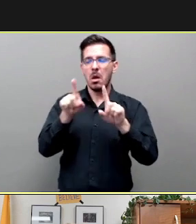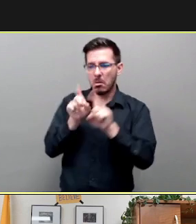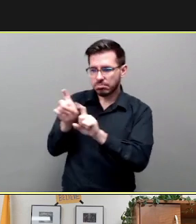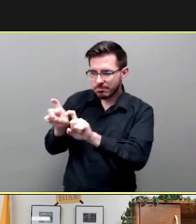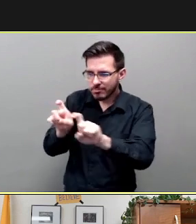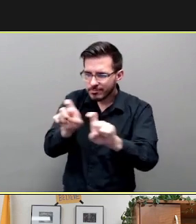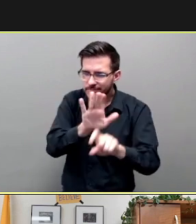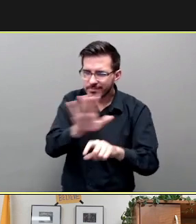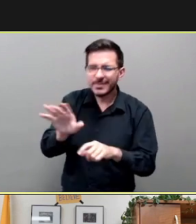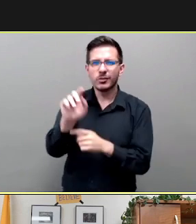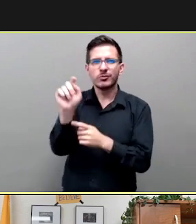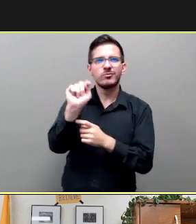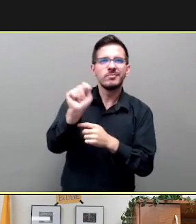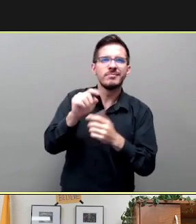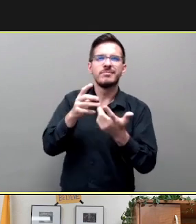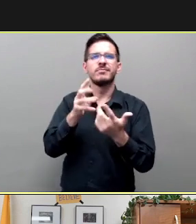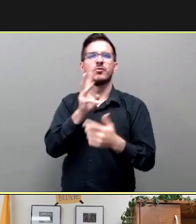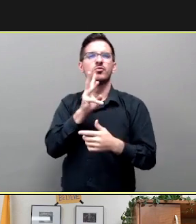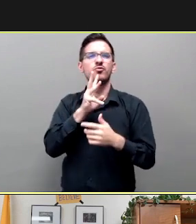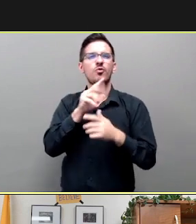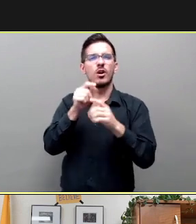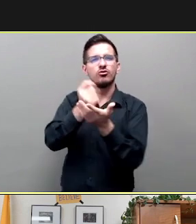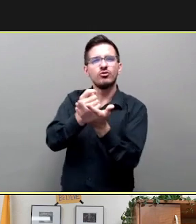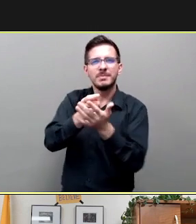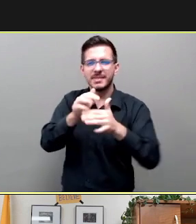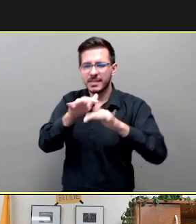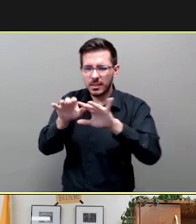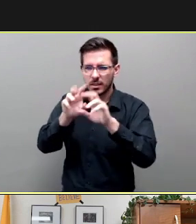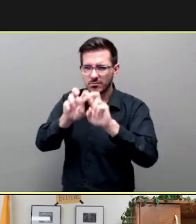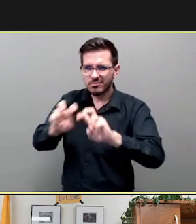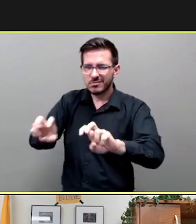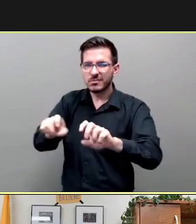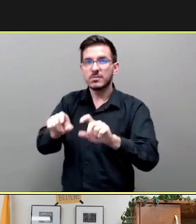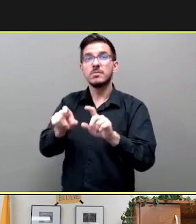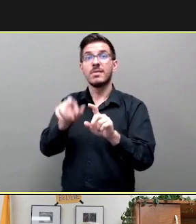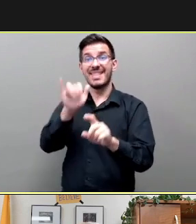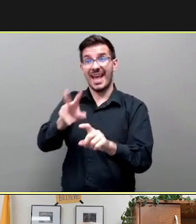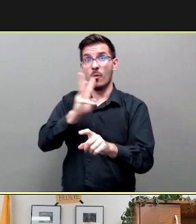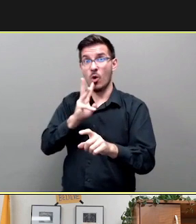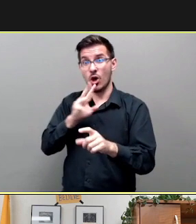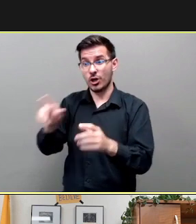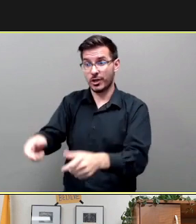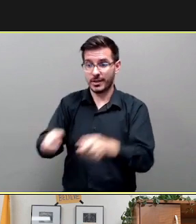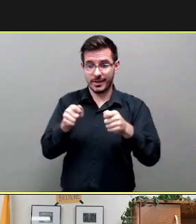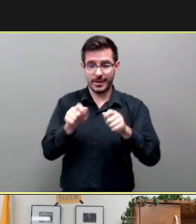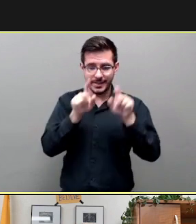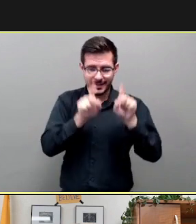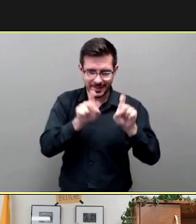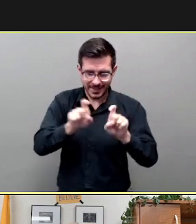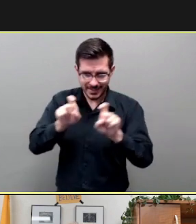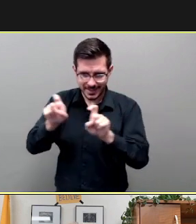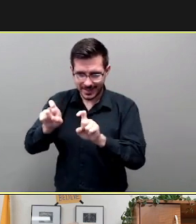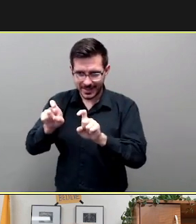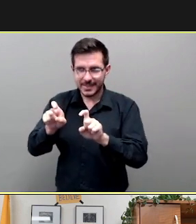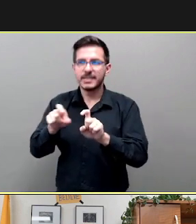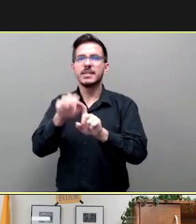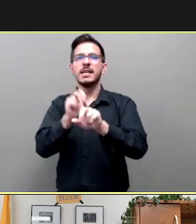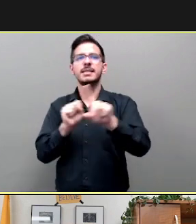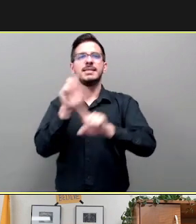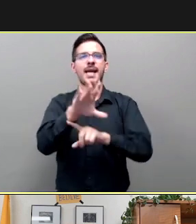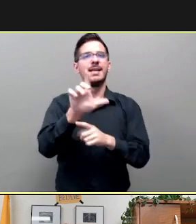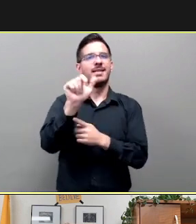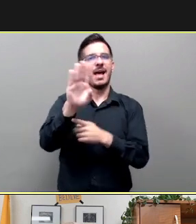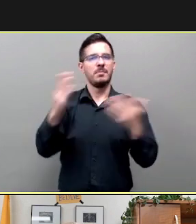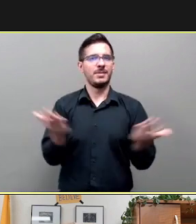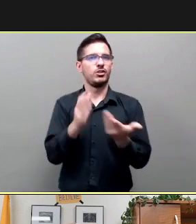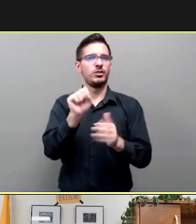treatment facilities, the water, and they're sent to the state lab where